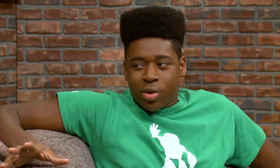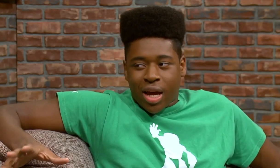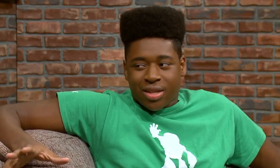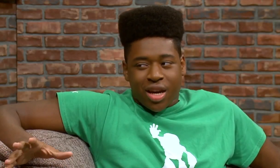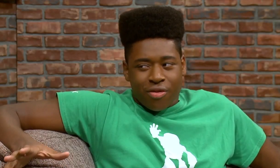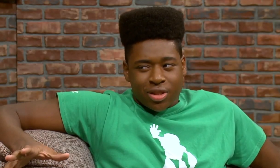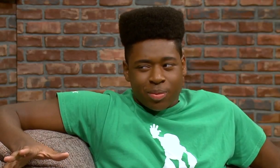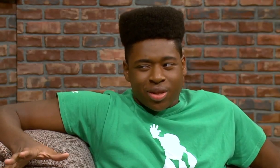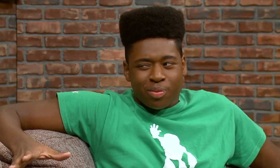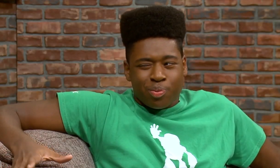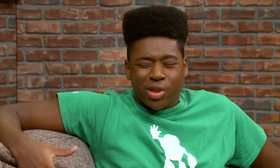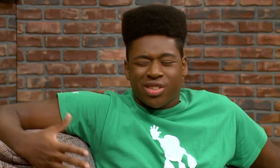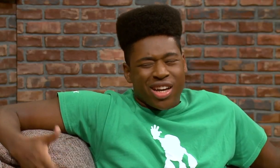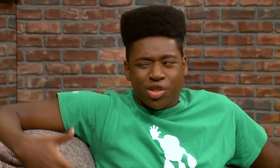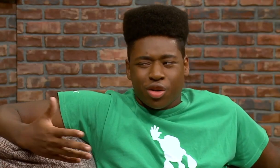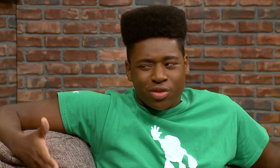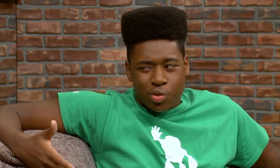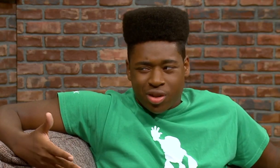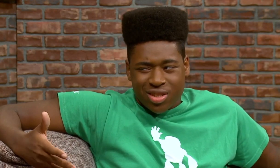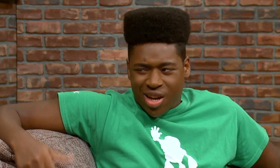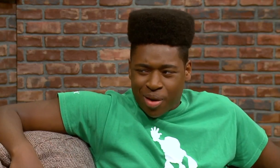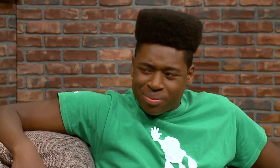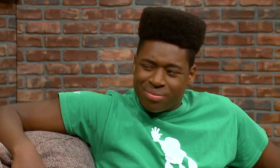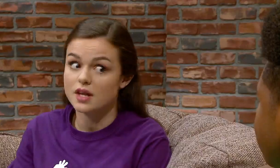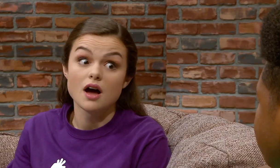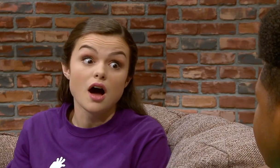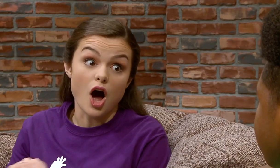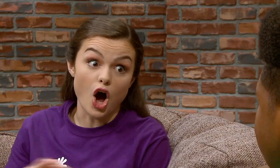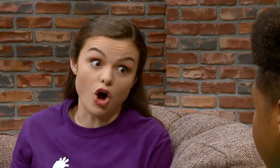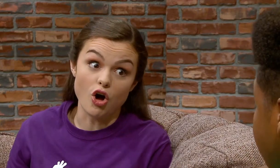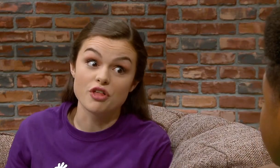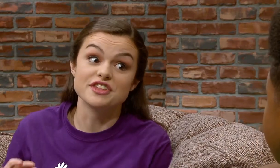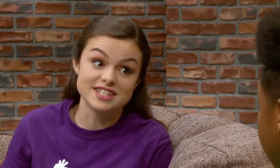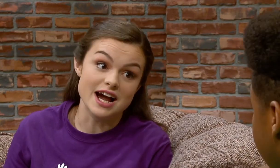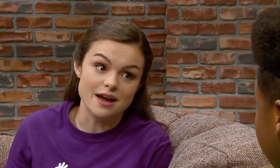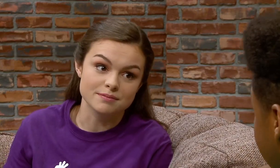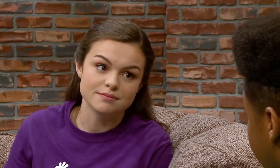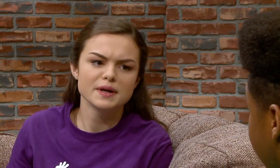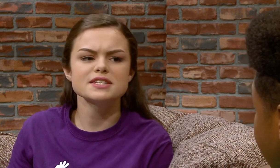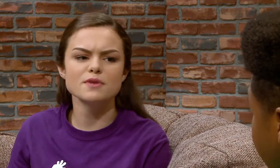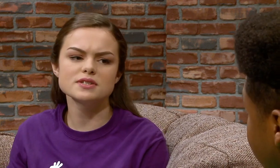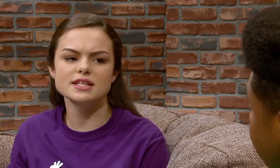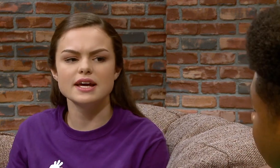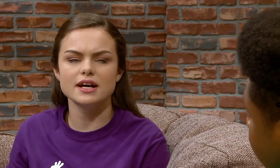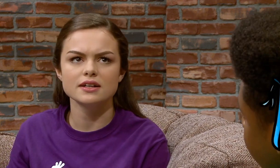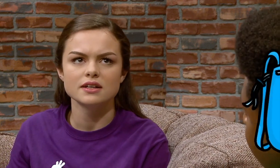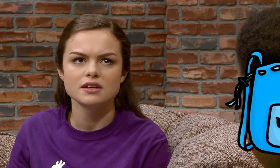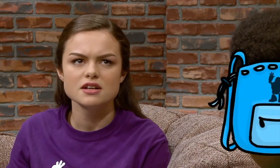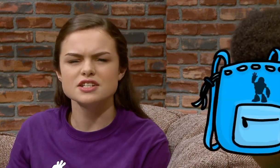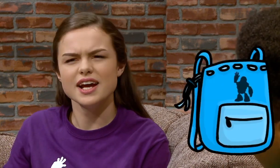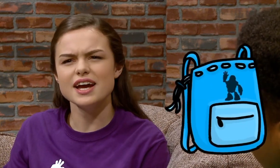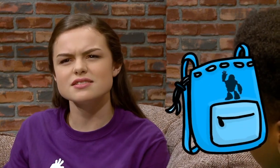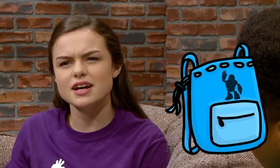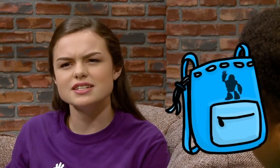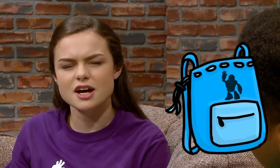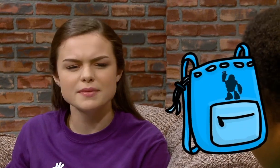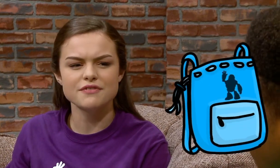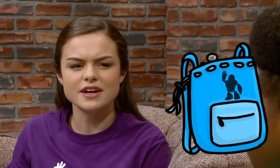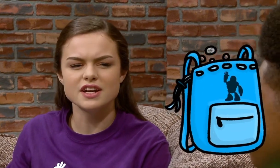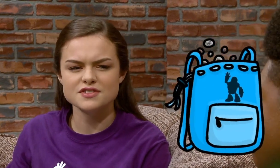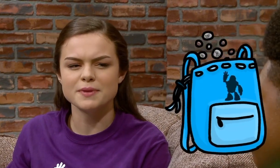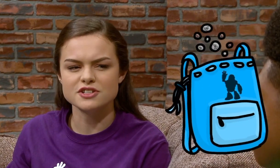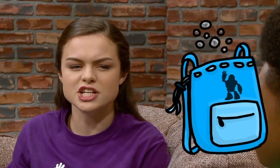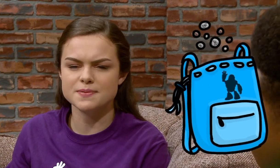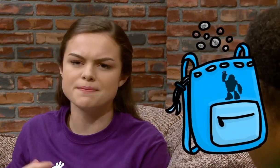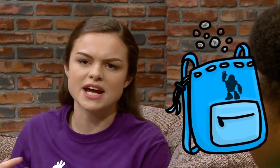Do you ever want to ask God for something, but you're not sure if it's worth his time? All the time. But it's mostly, should I ask God to help